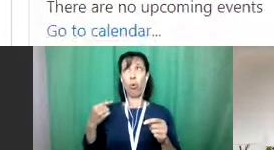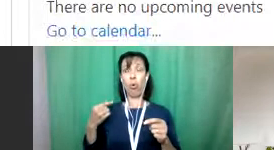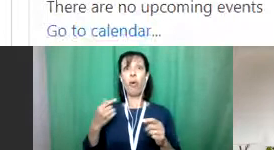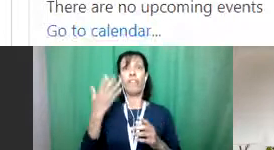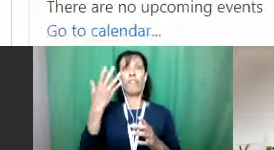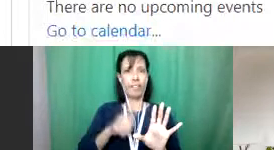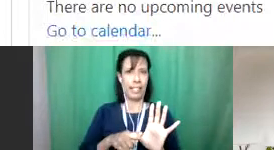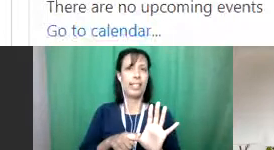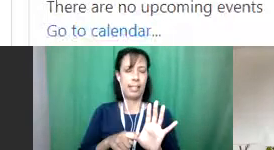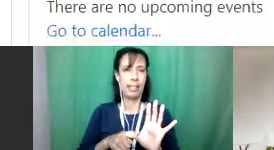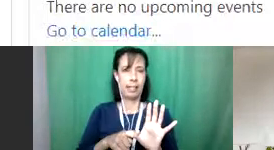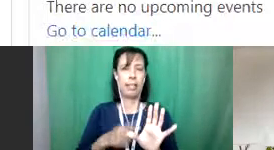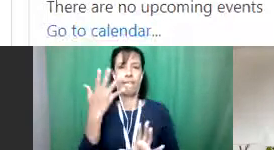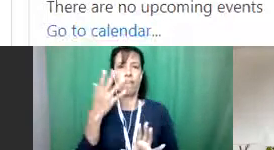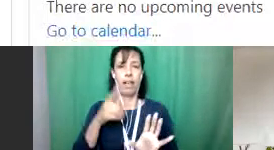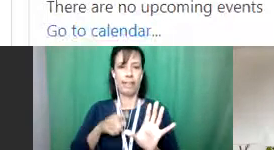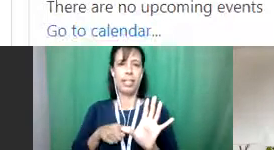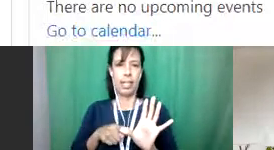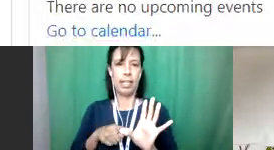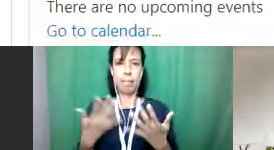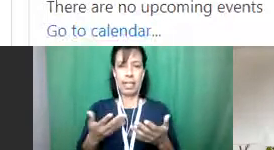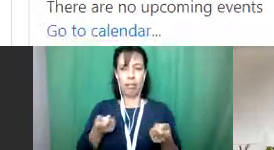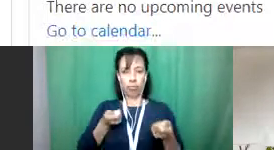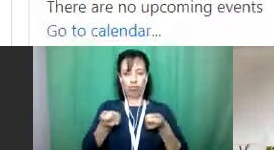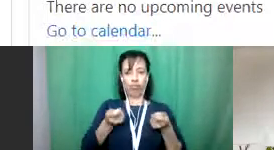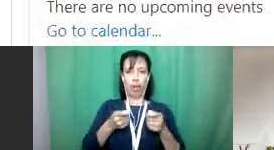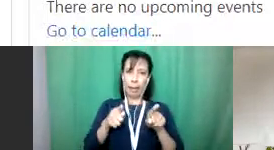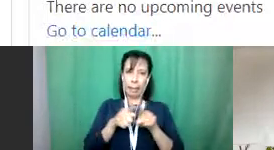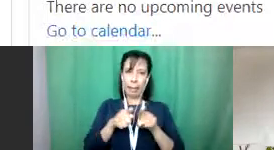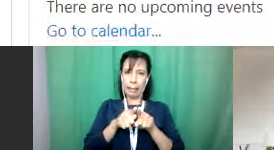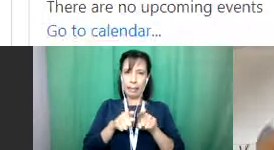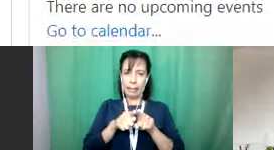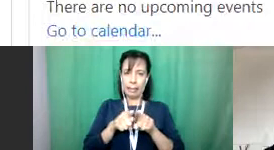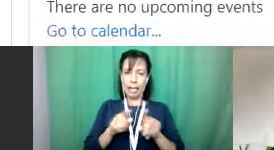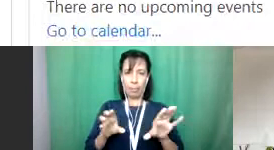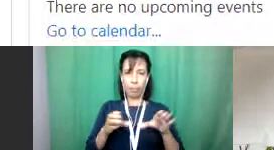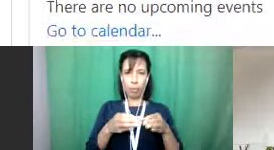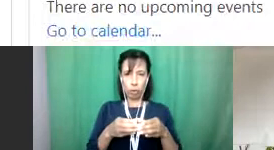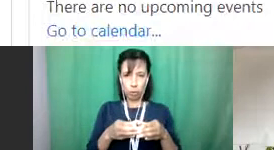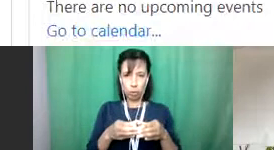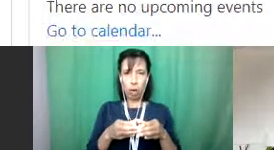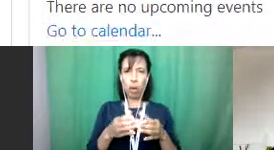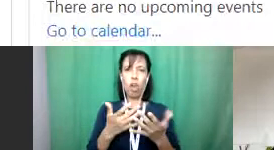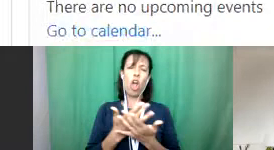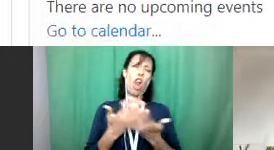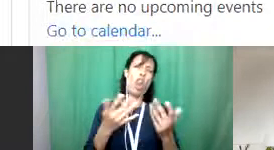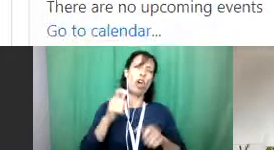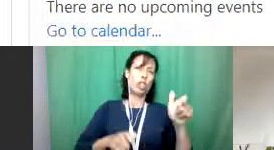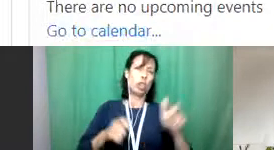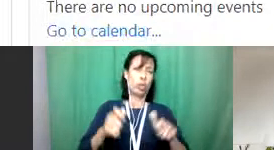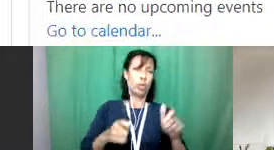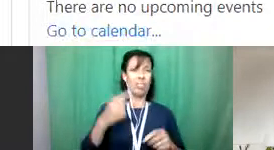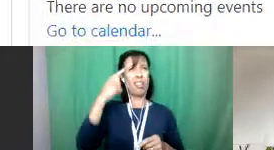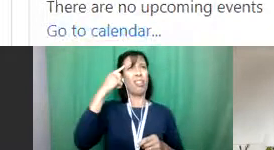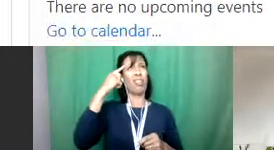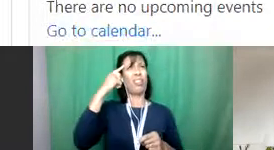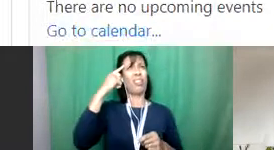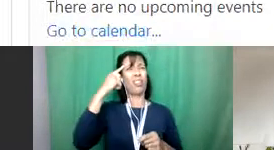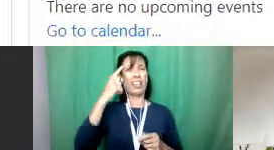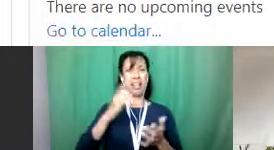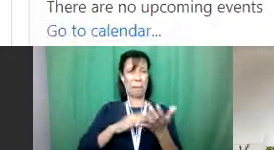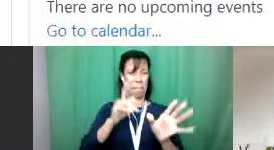module. And I talk about this every year and say, well, that's quite a long way away. May's a long way away, plenty